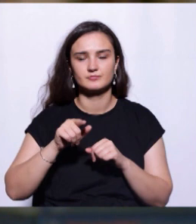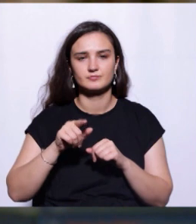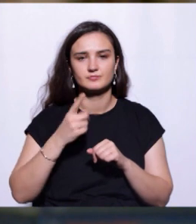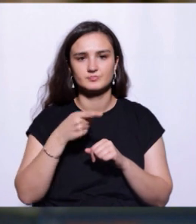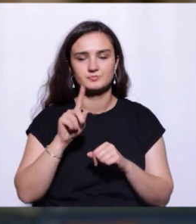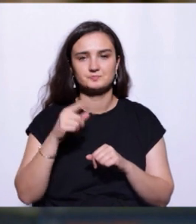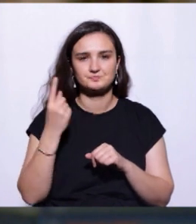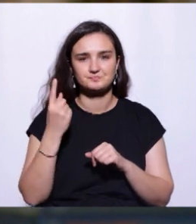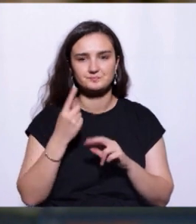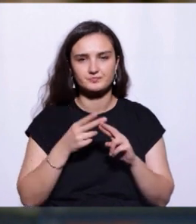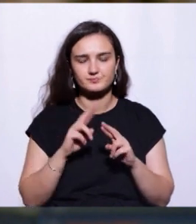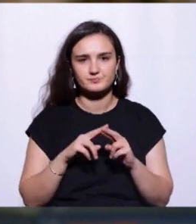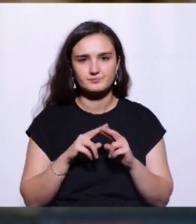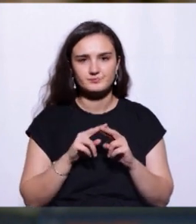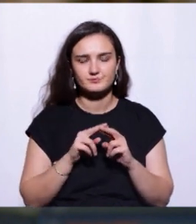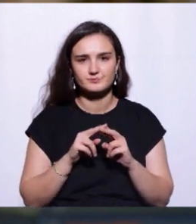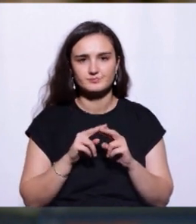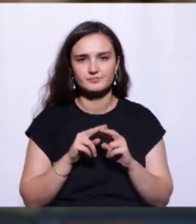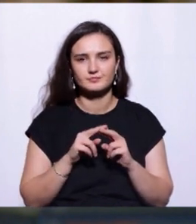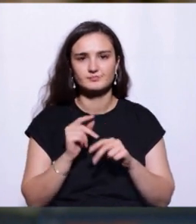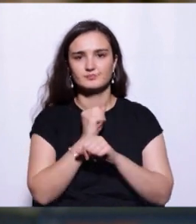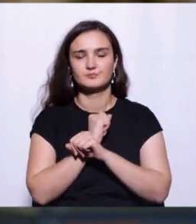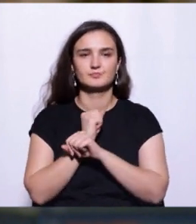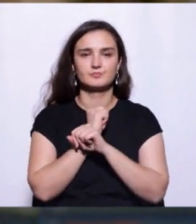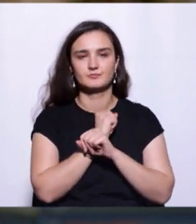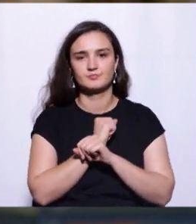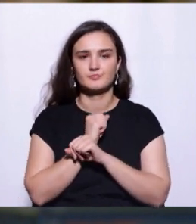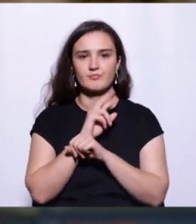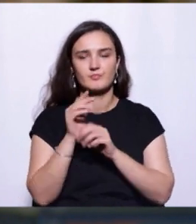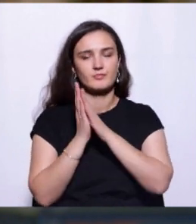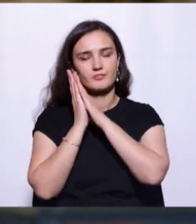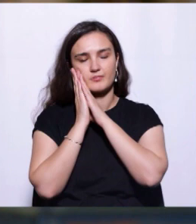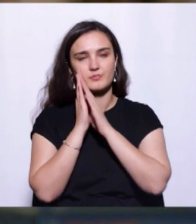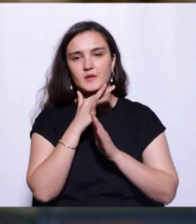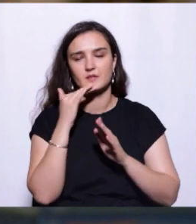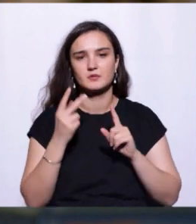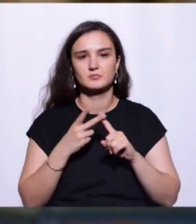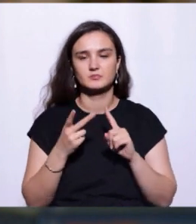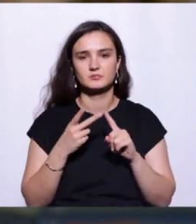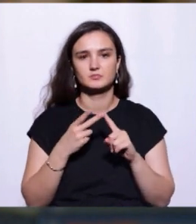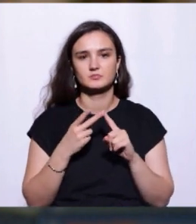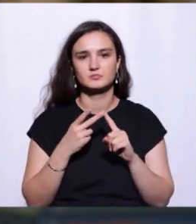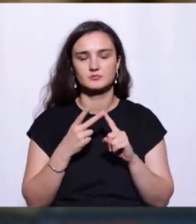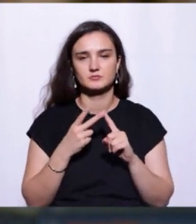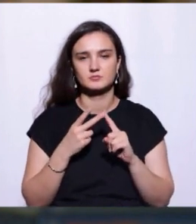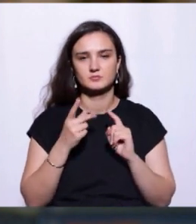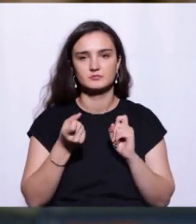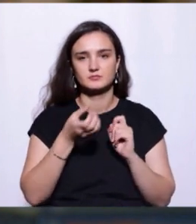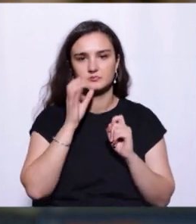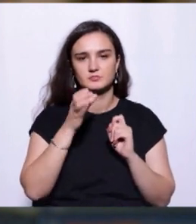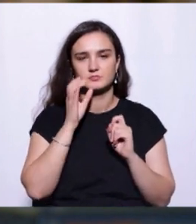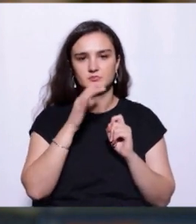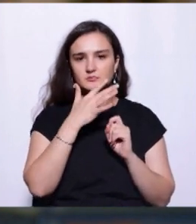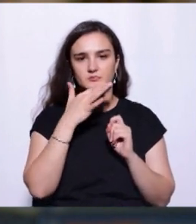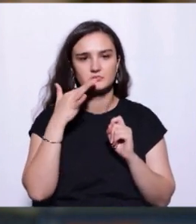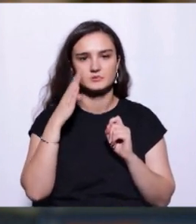Number one is get lots of rest and plenty of sleep. Number two, make sure you drink a lot